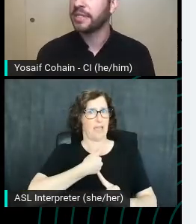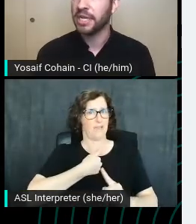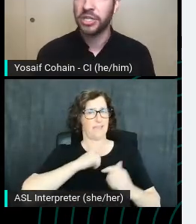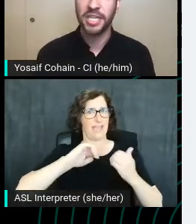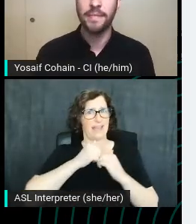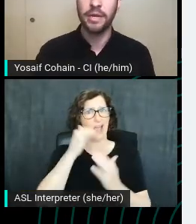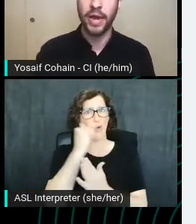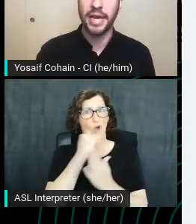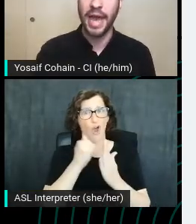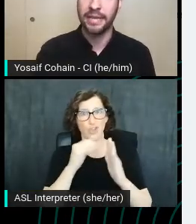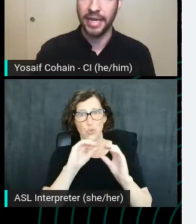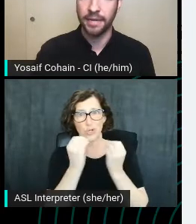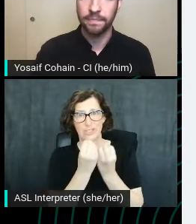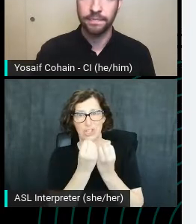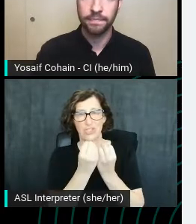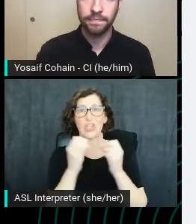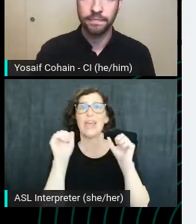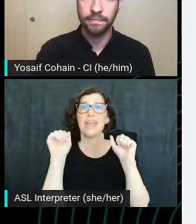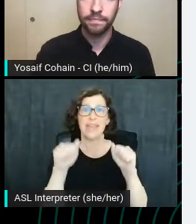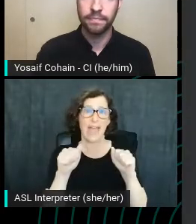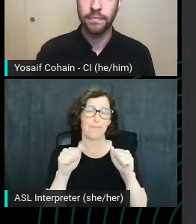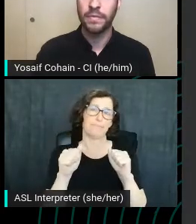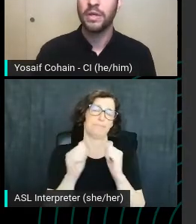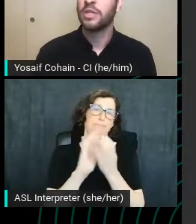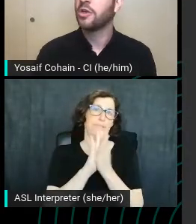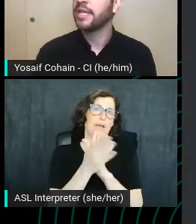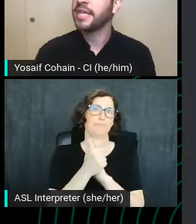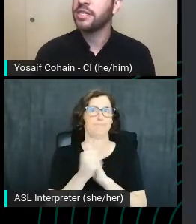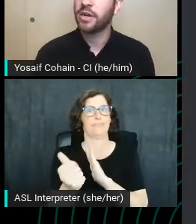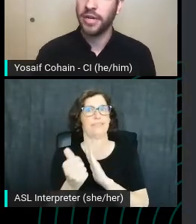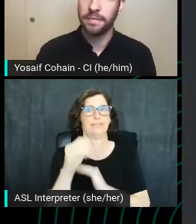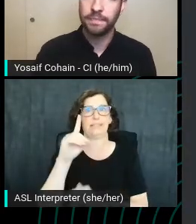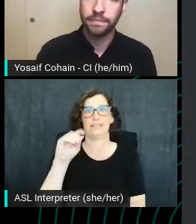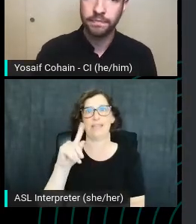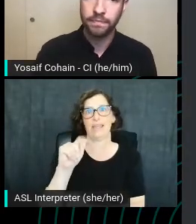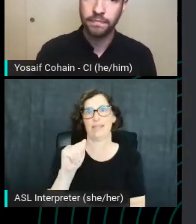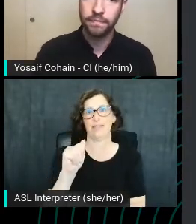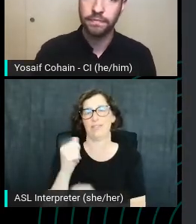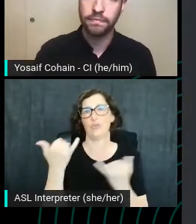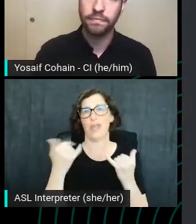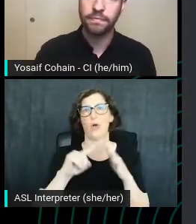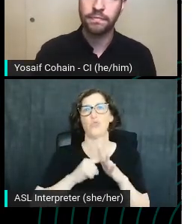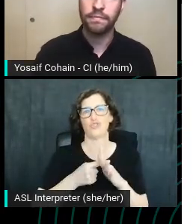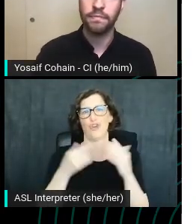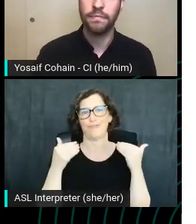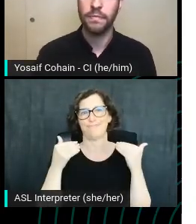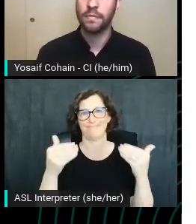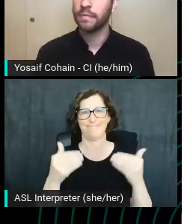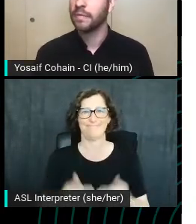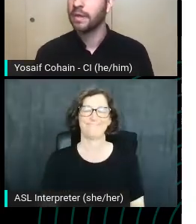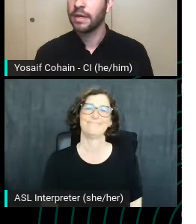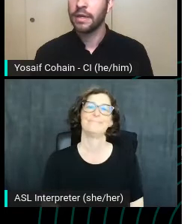arts organizations can be great at data. So let's get started.